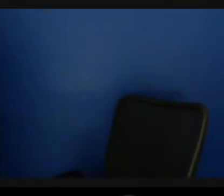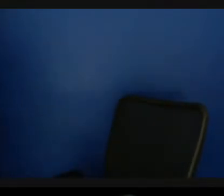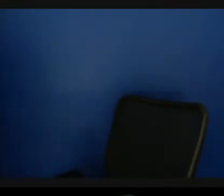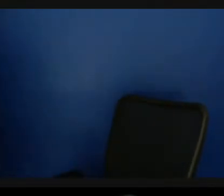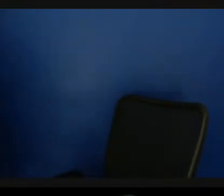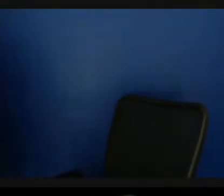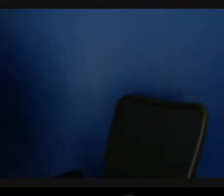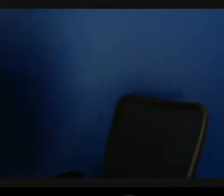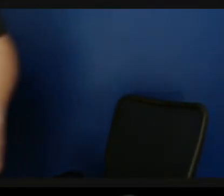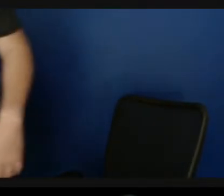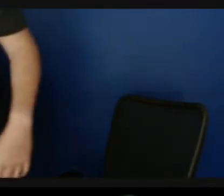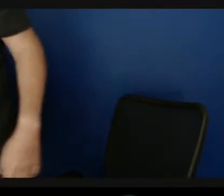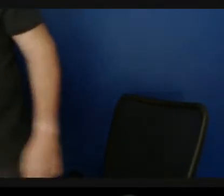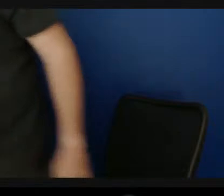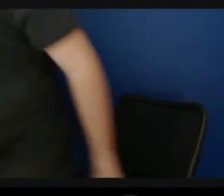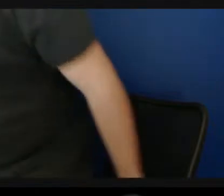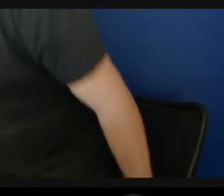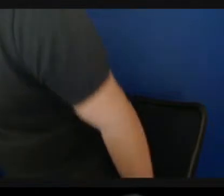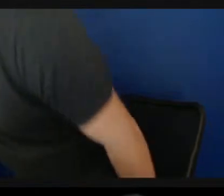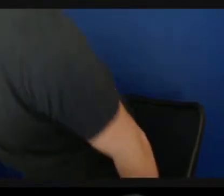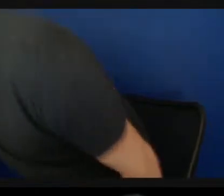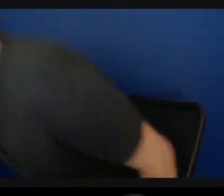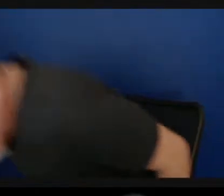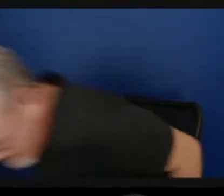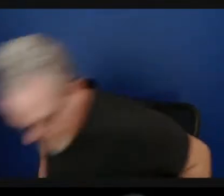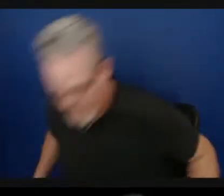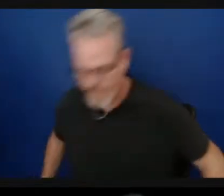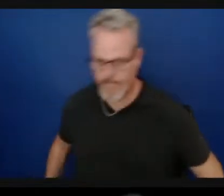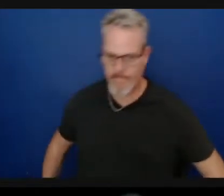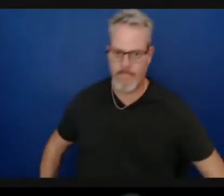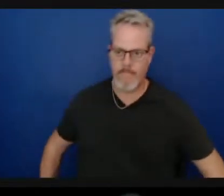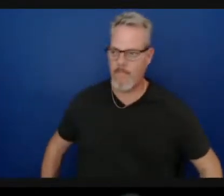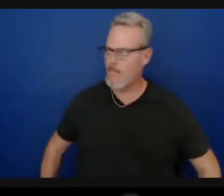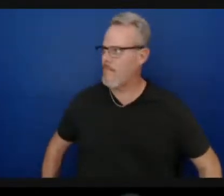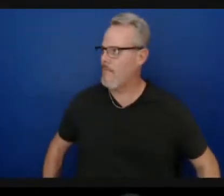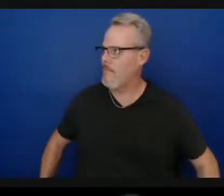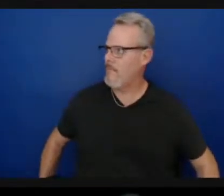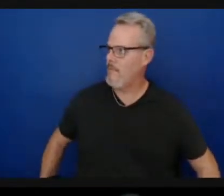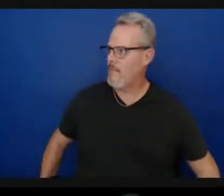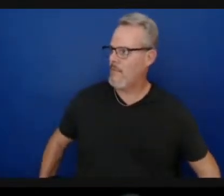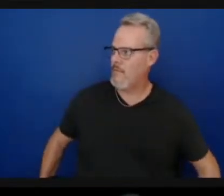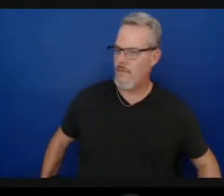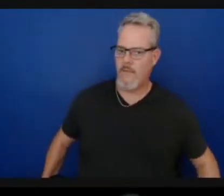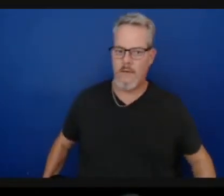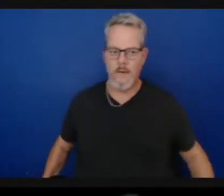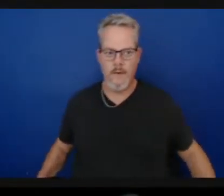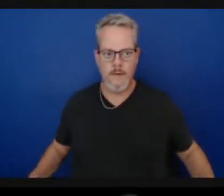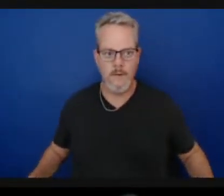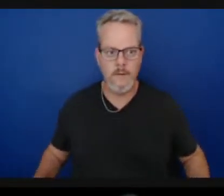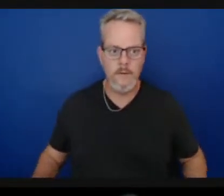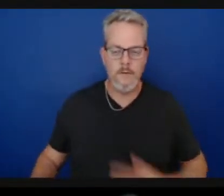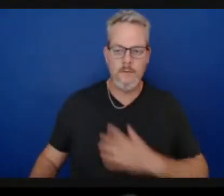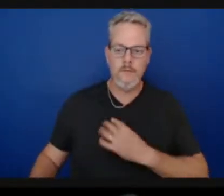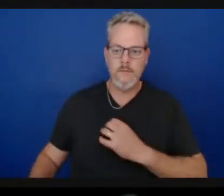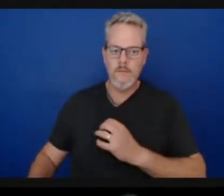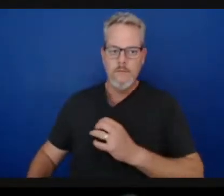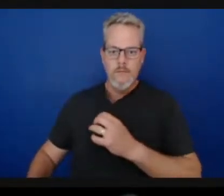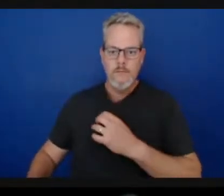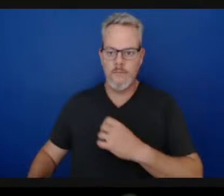that evening. This is Bill Stearns, the pilot of the Murray airplane.